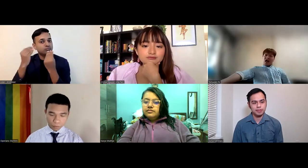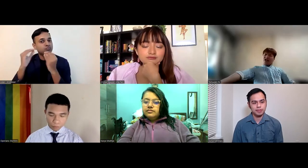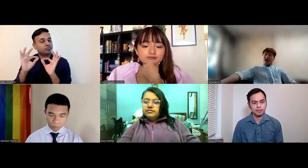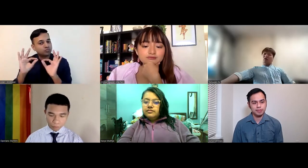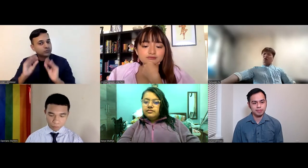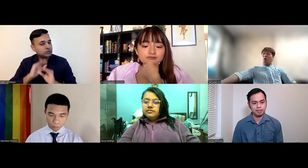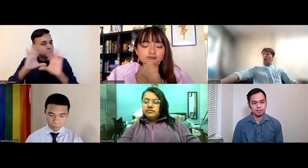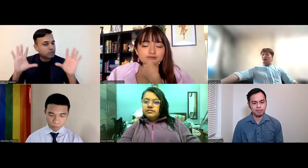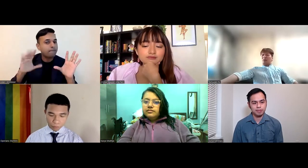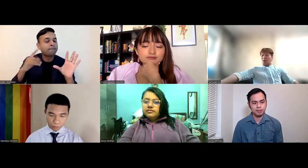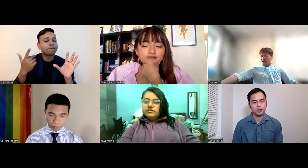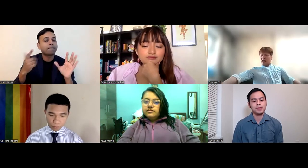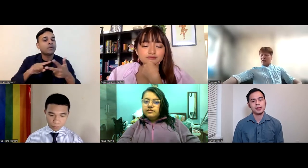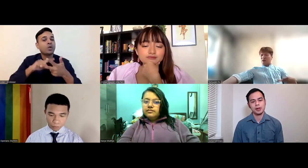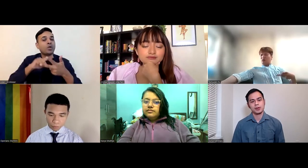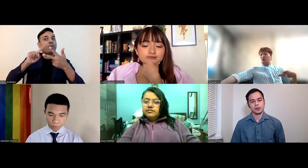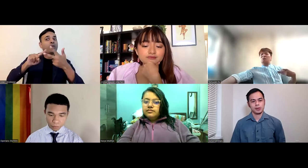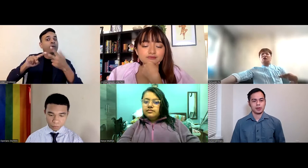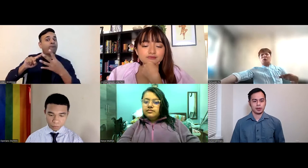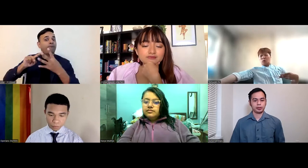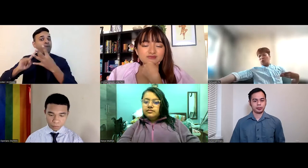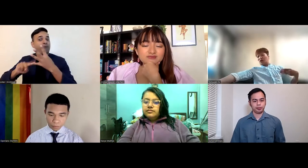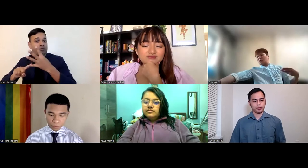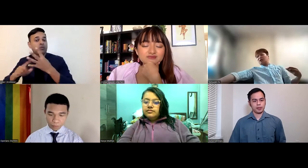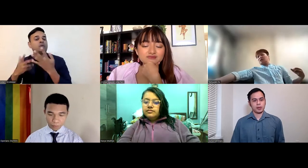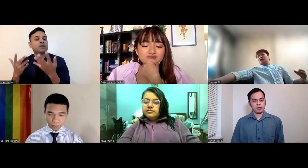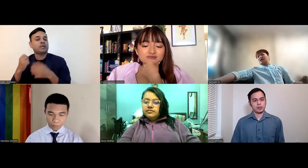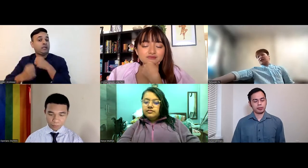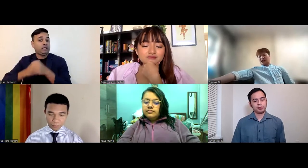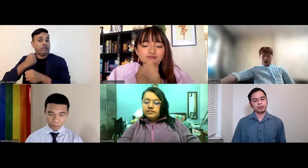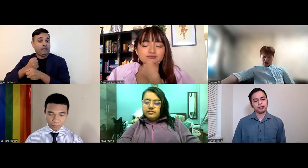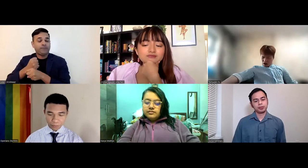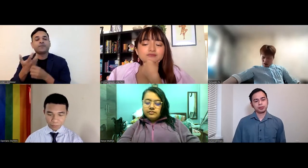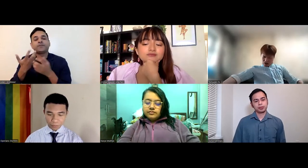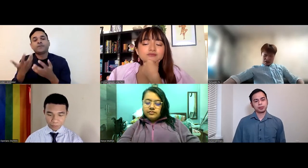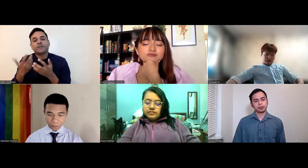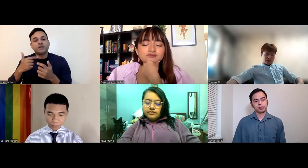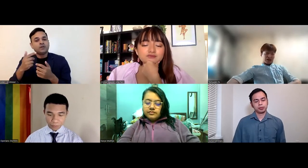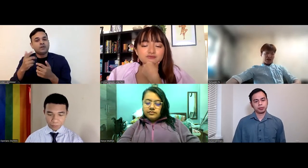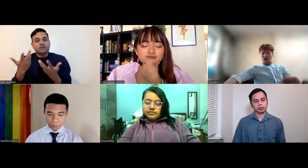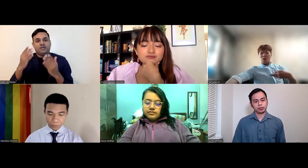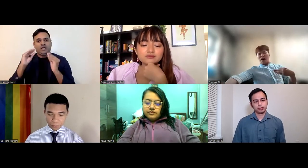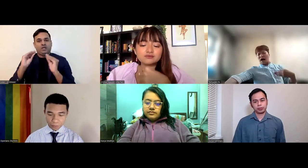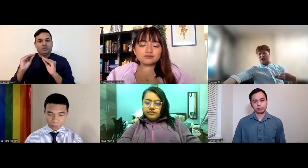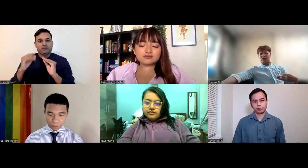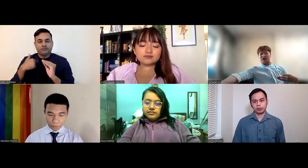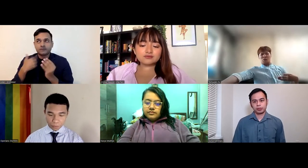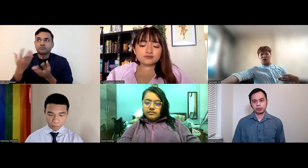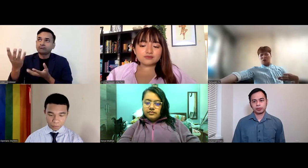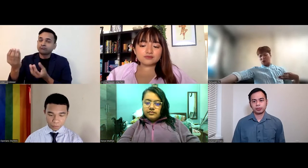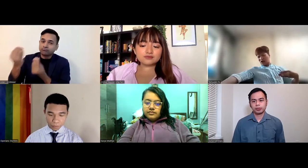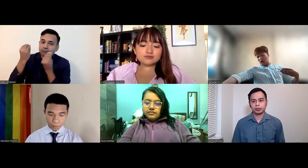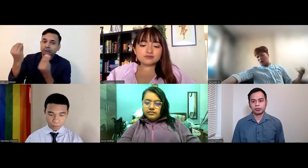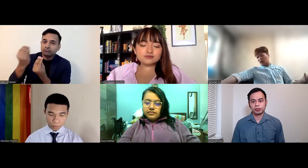of information that we were being educated were not enough. the time I was a small child, I didn't have